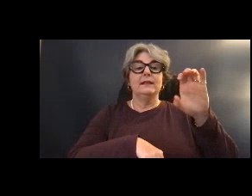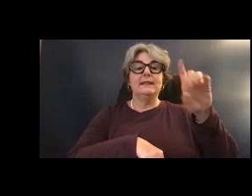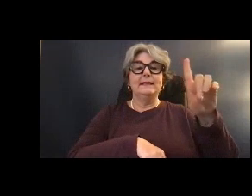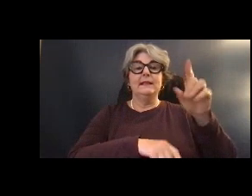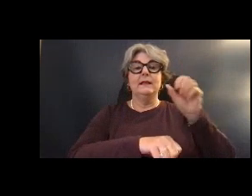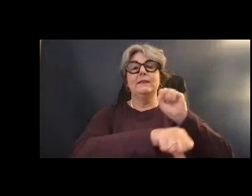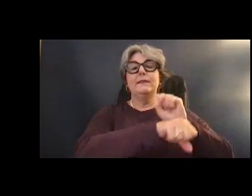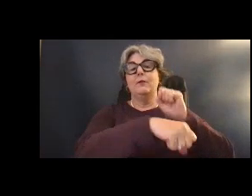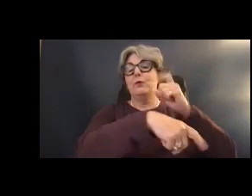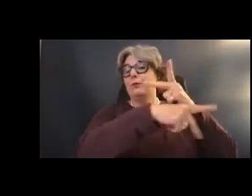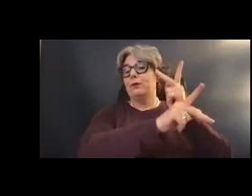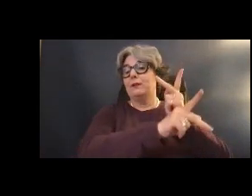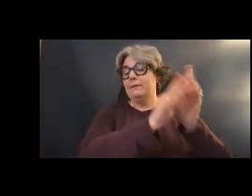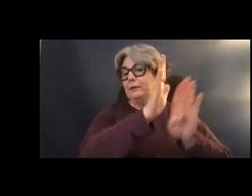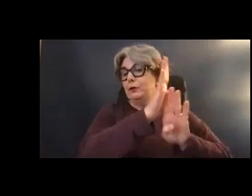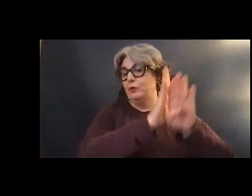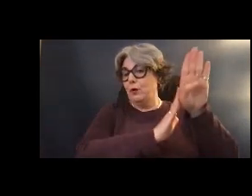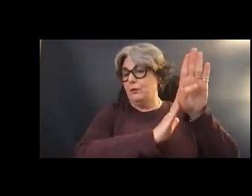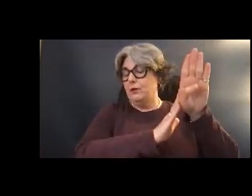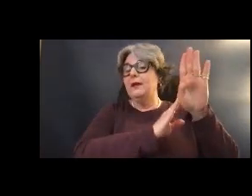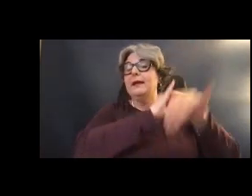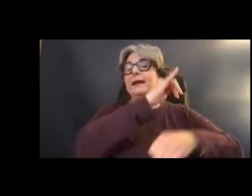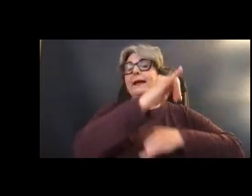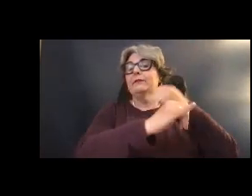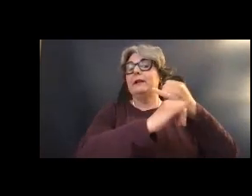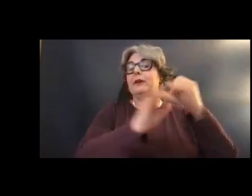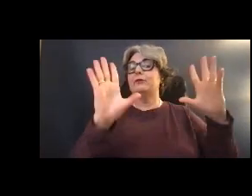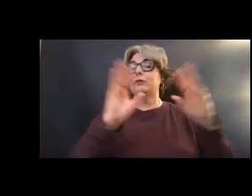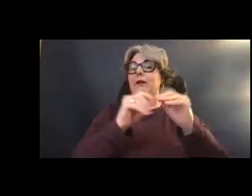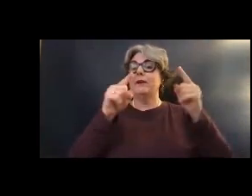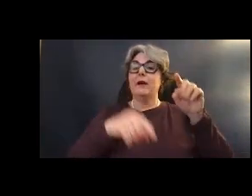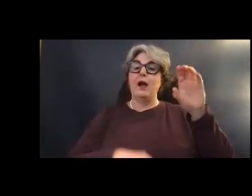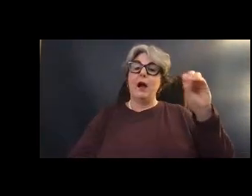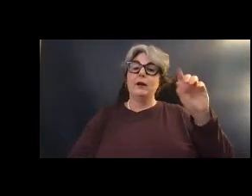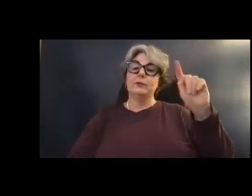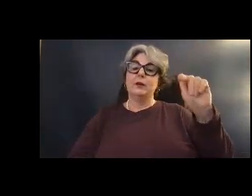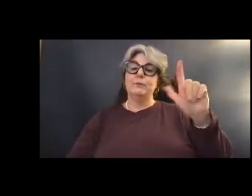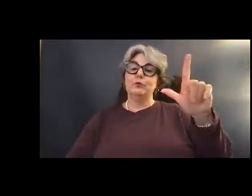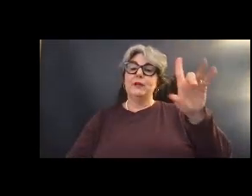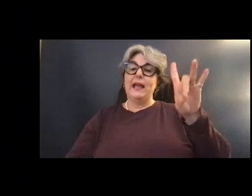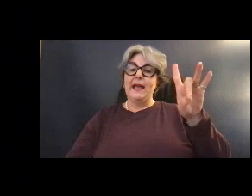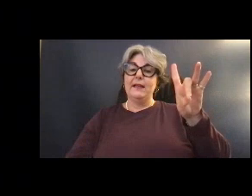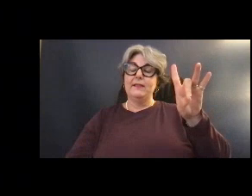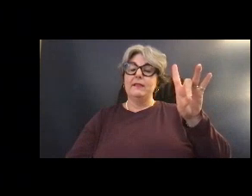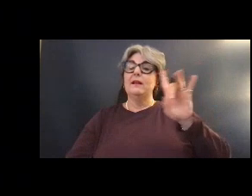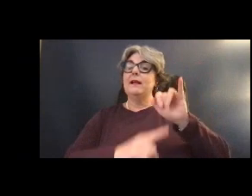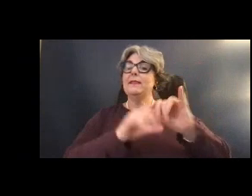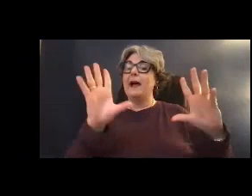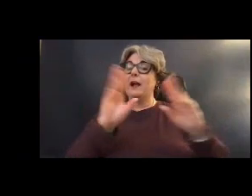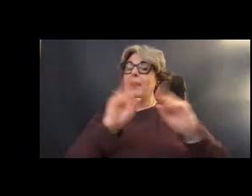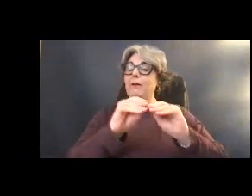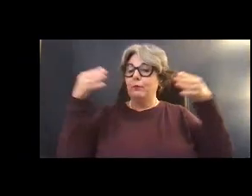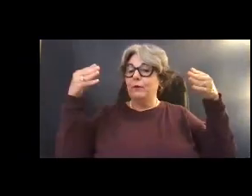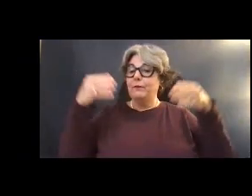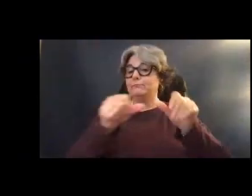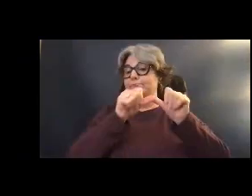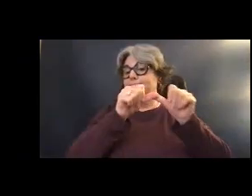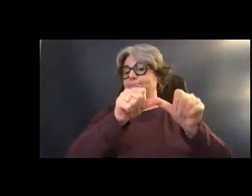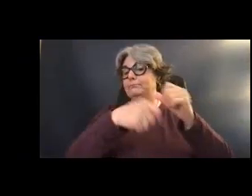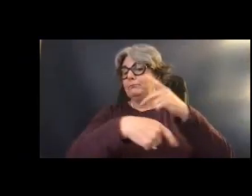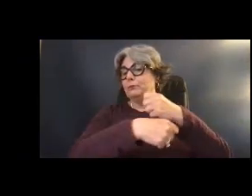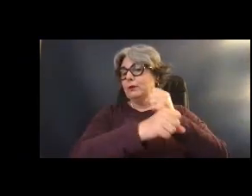on productivity growth, and they're going to have an international conference on October 28th that is focused entirely on sustainable